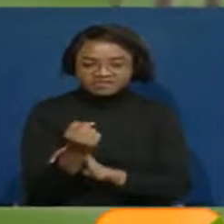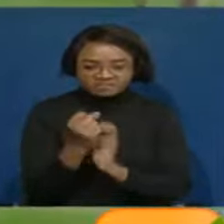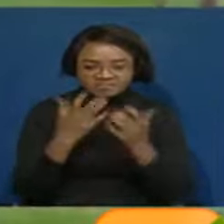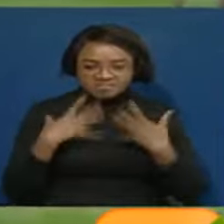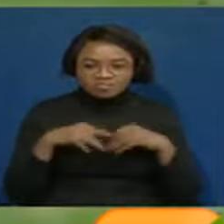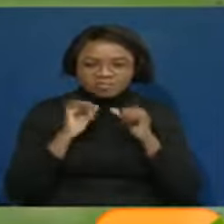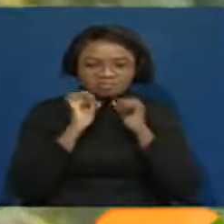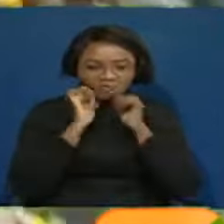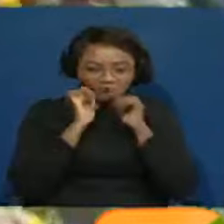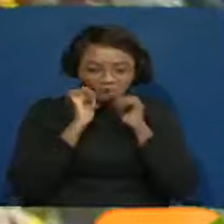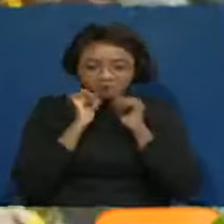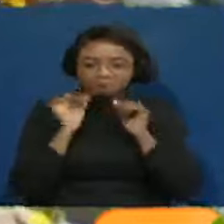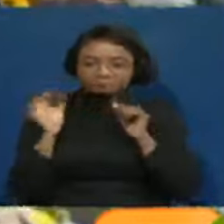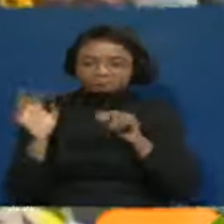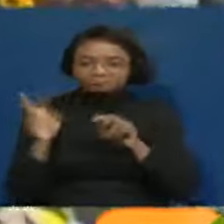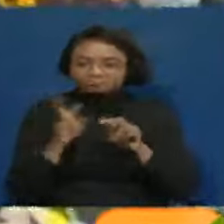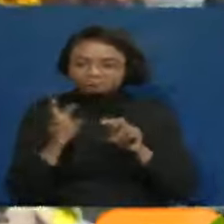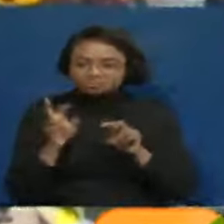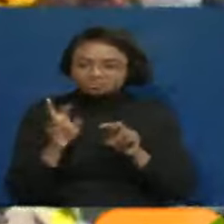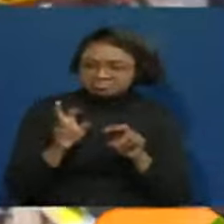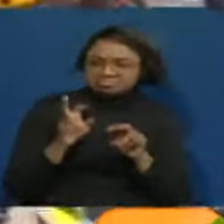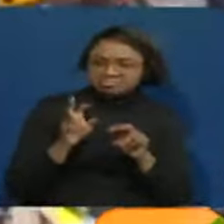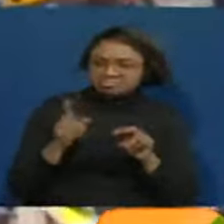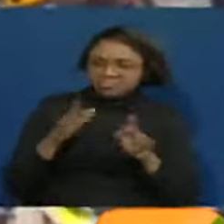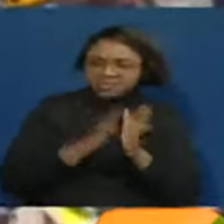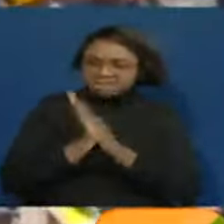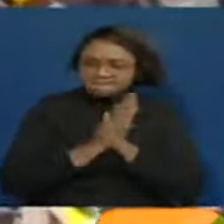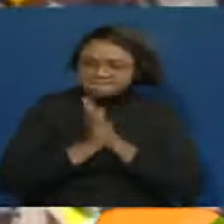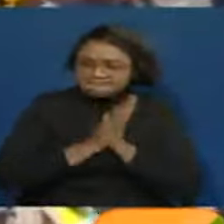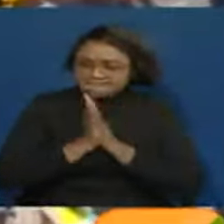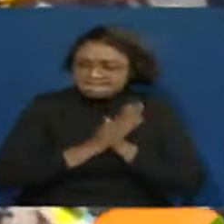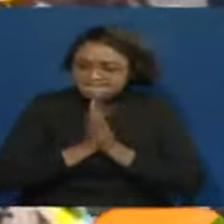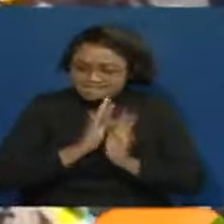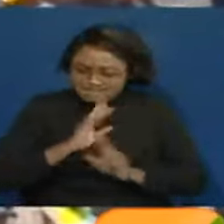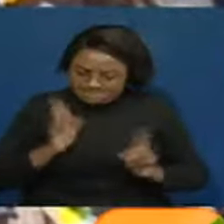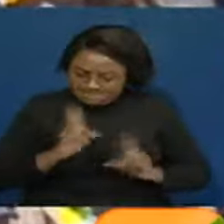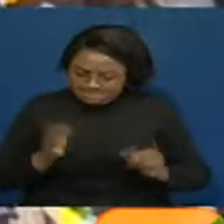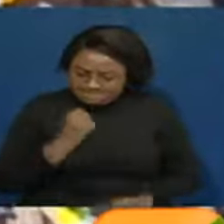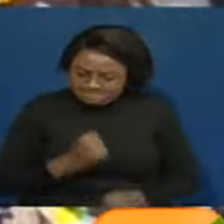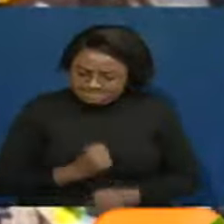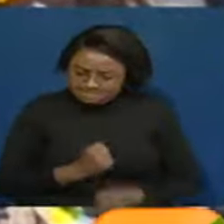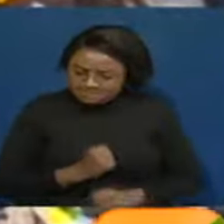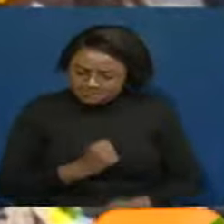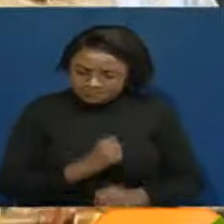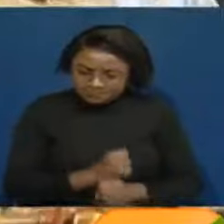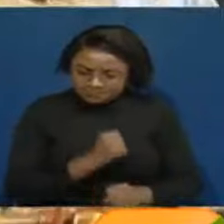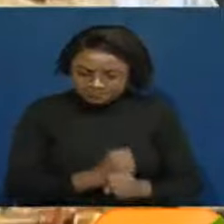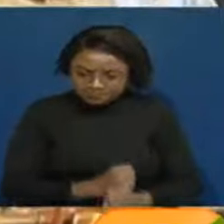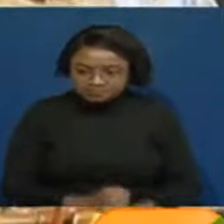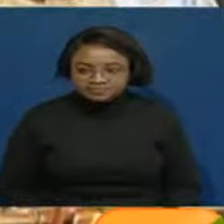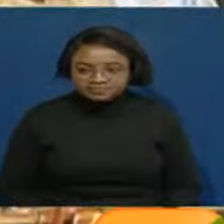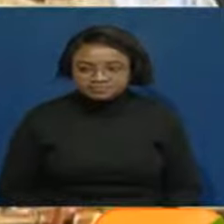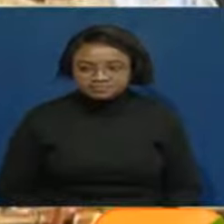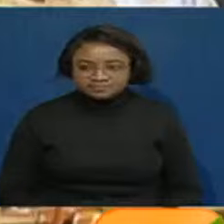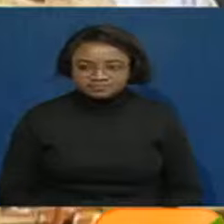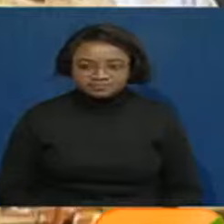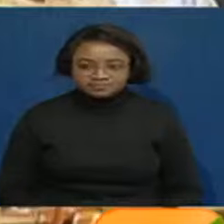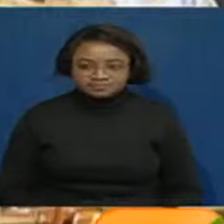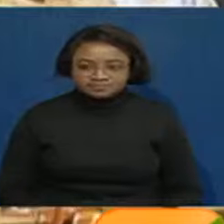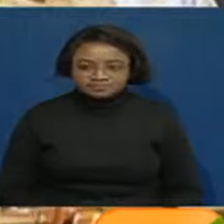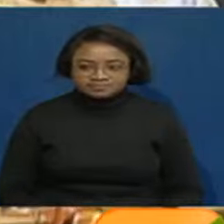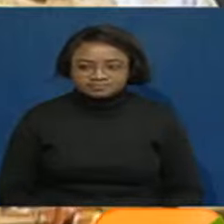cut the image of a man eager, almost impatient to ascend to the second highest office in the land. Truly and